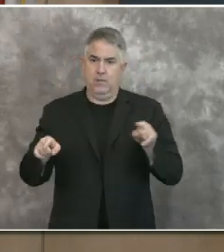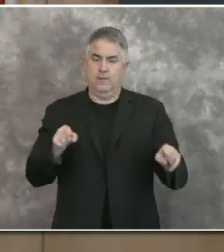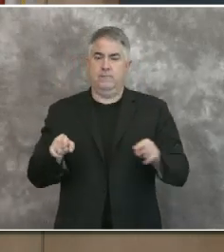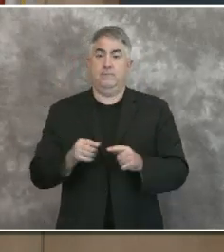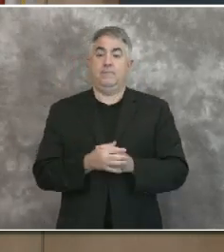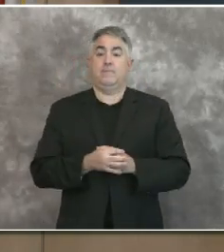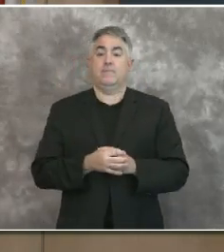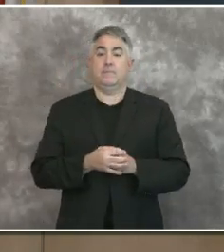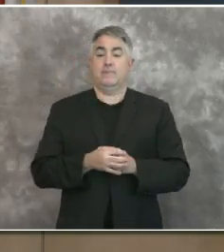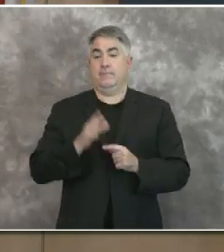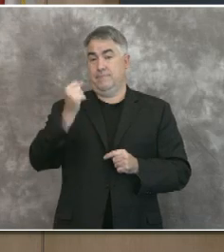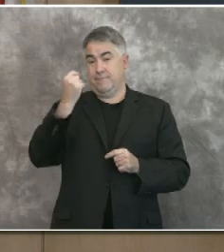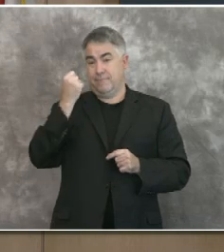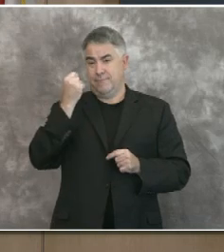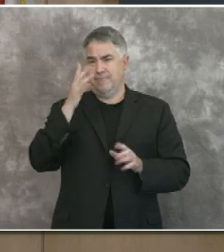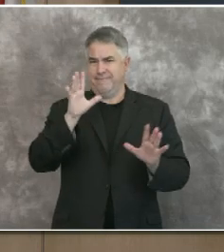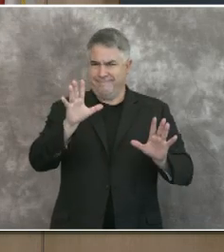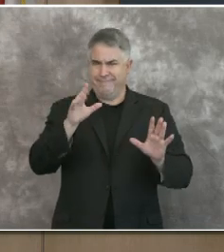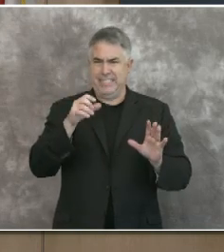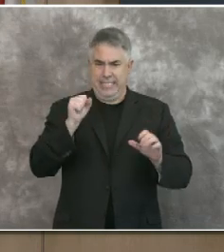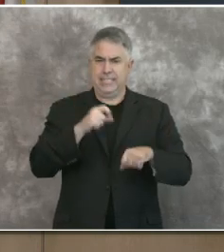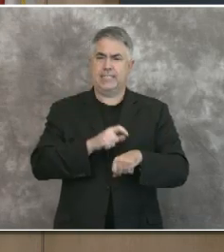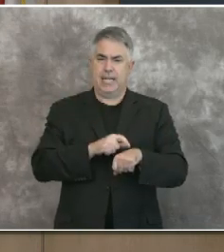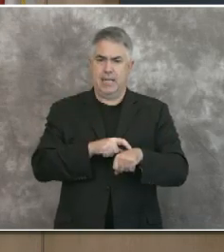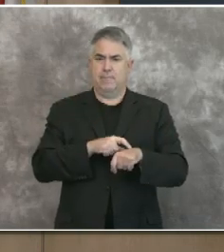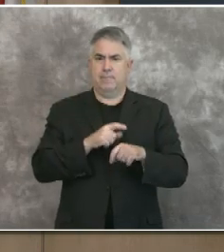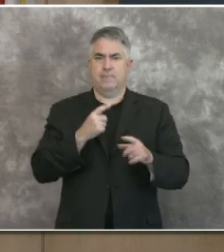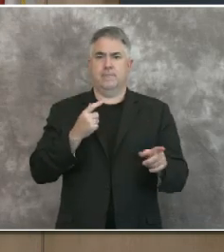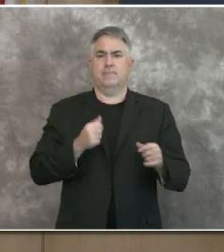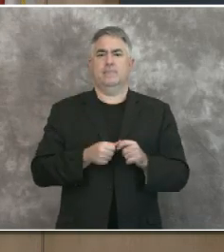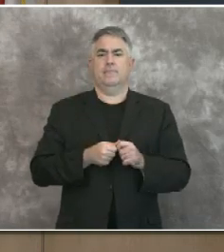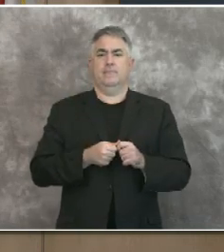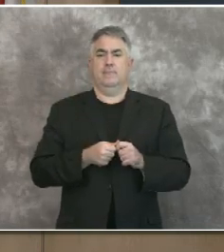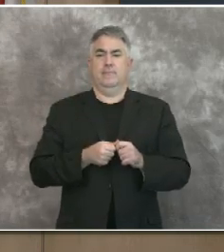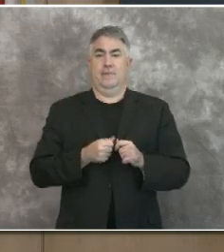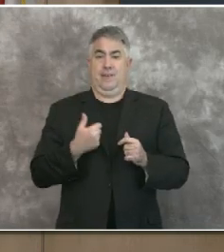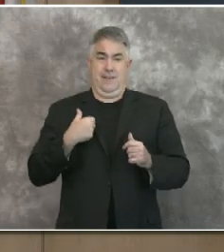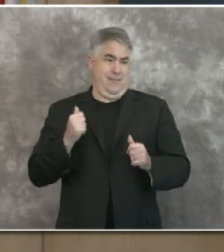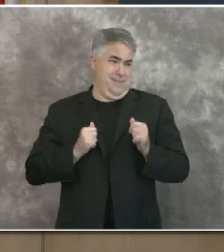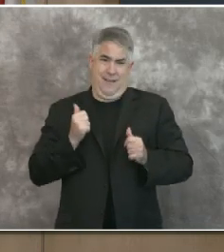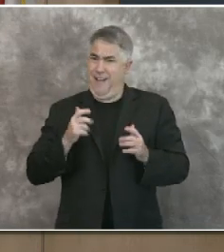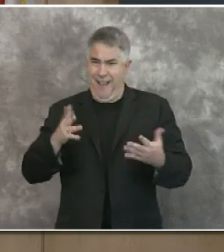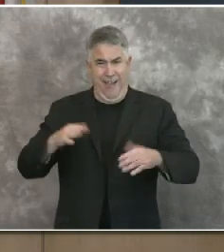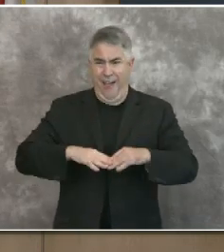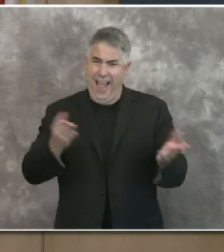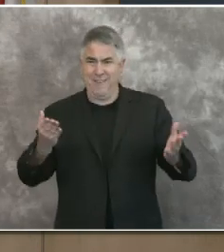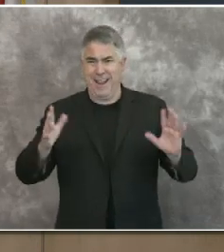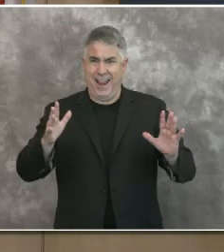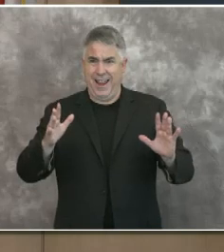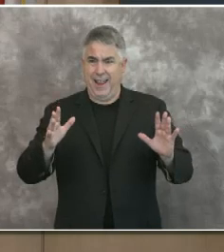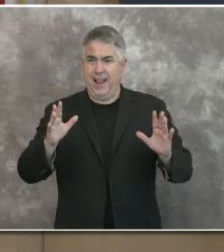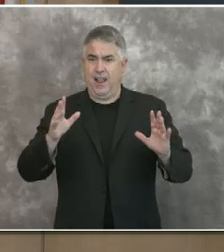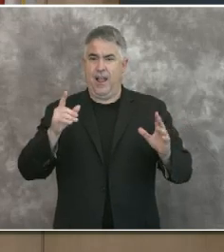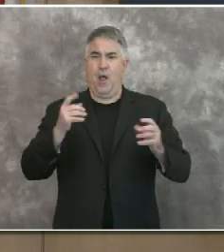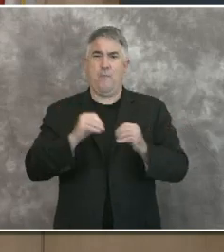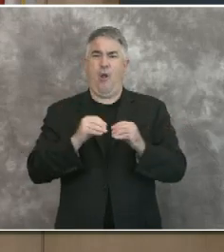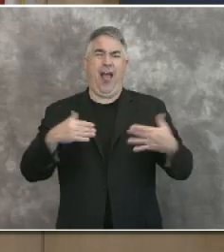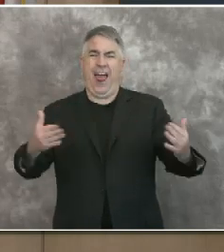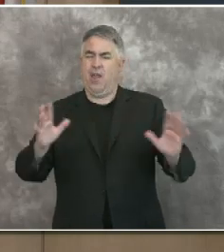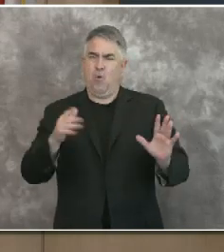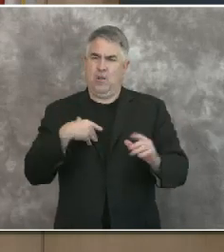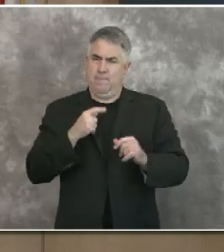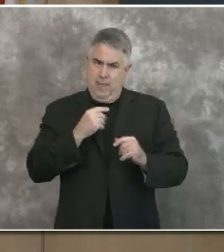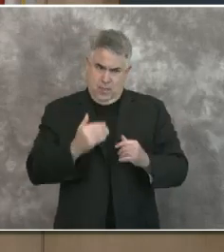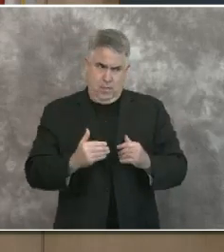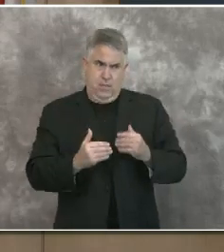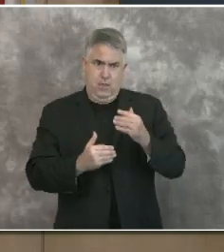understand that as soon as we take one step forward, there's an eagerness to take additional steps forward. And the simple reality